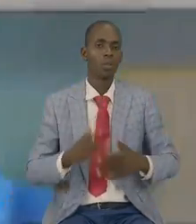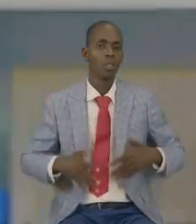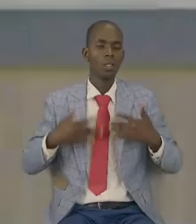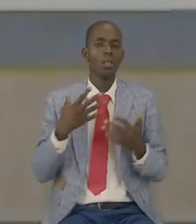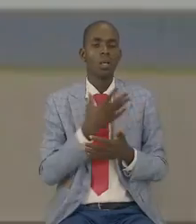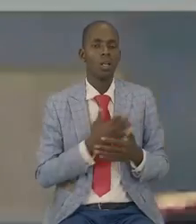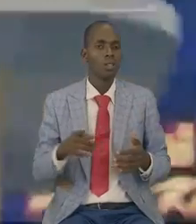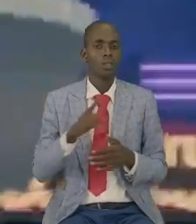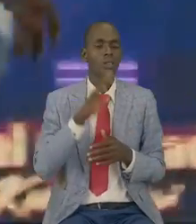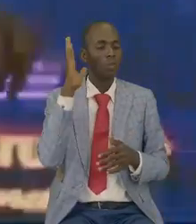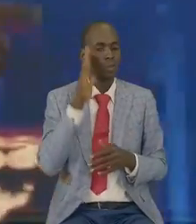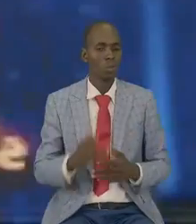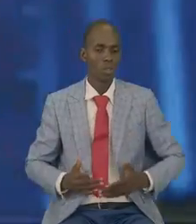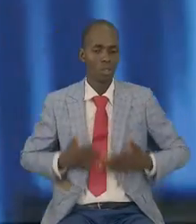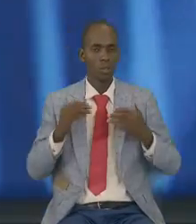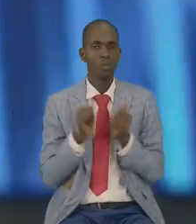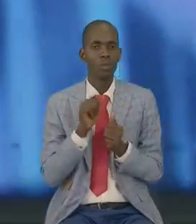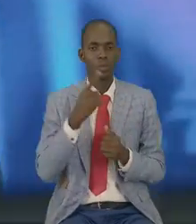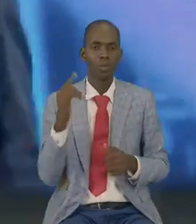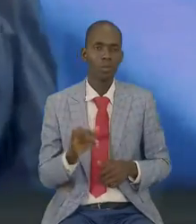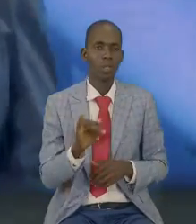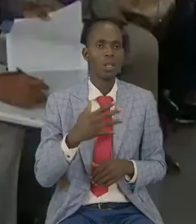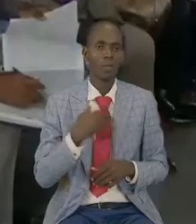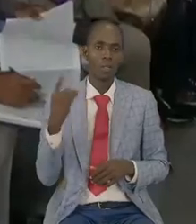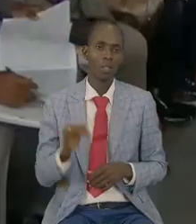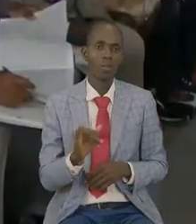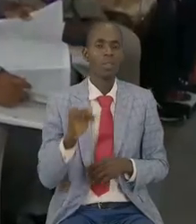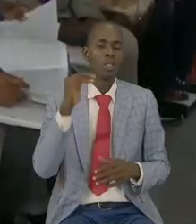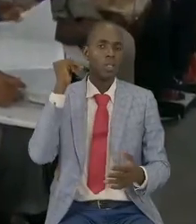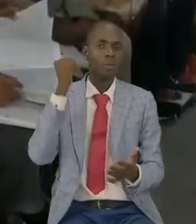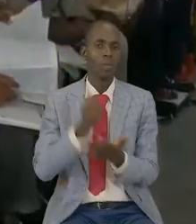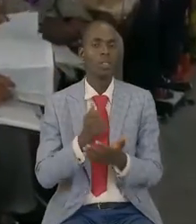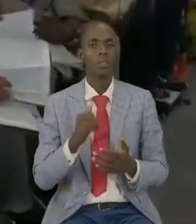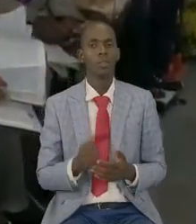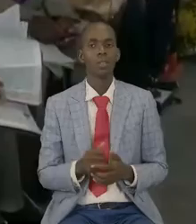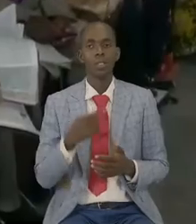will dwell with him forever and ever in Jesus' name.